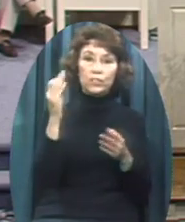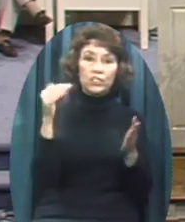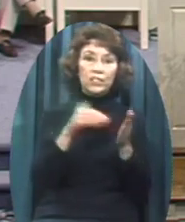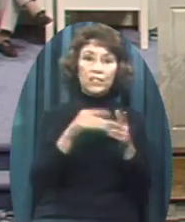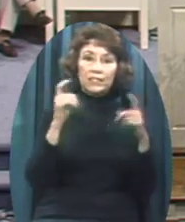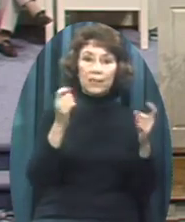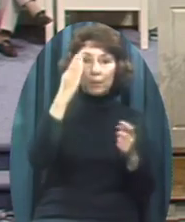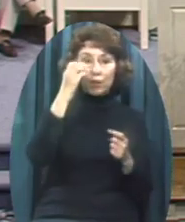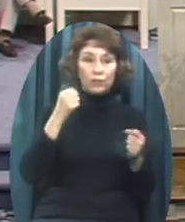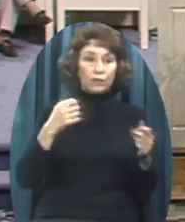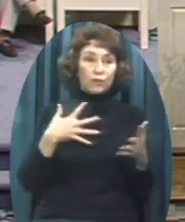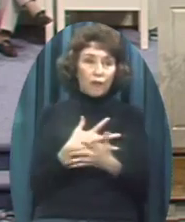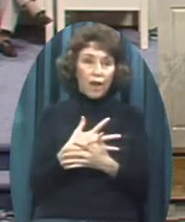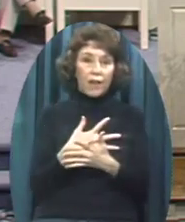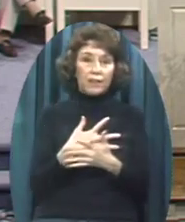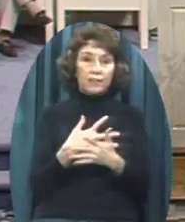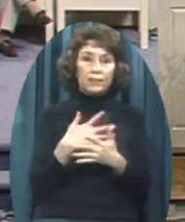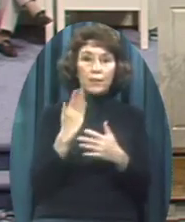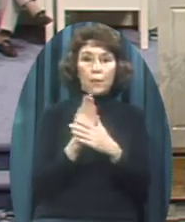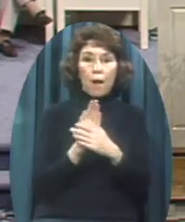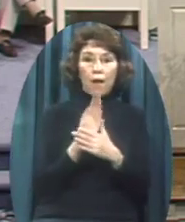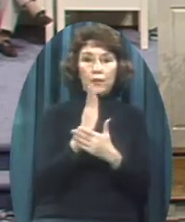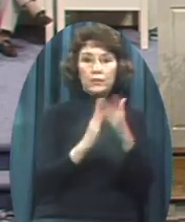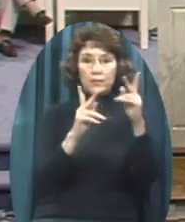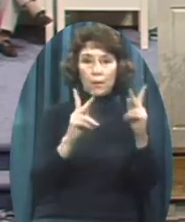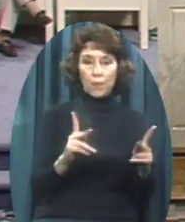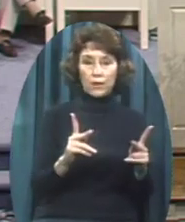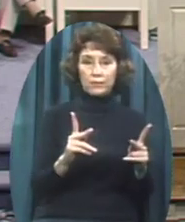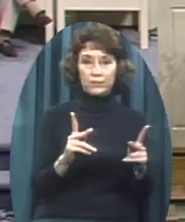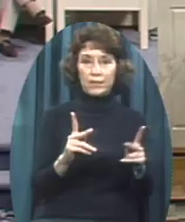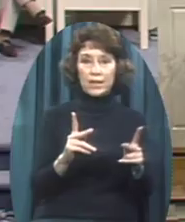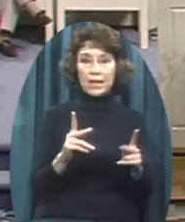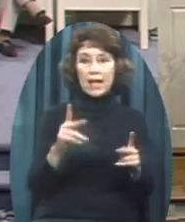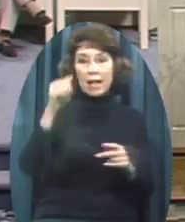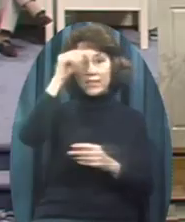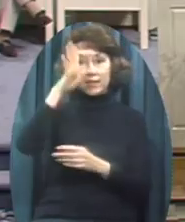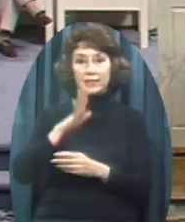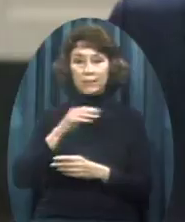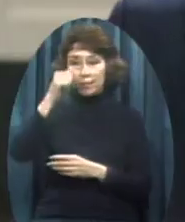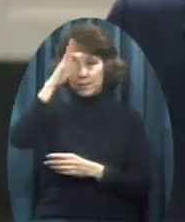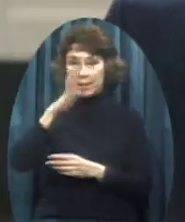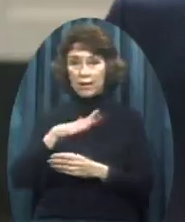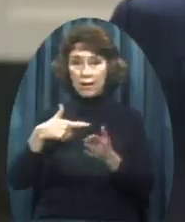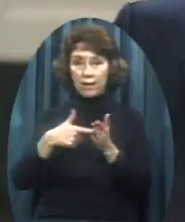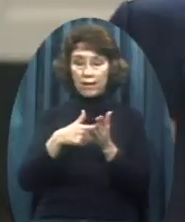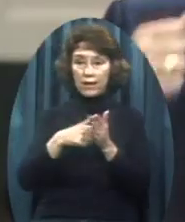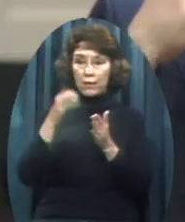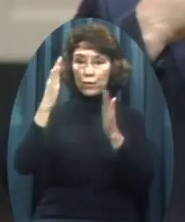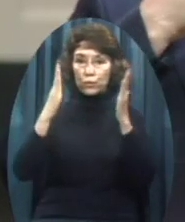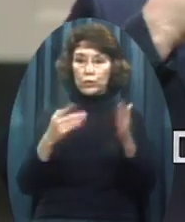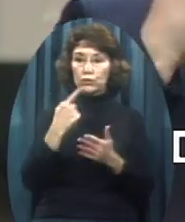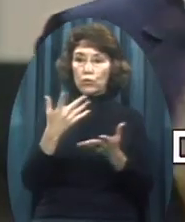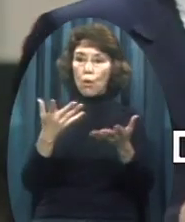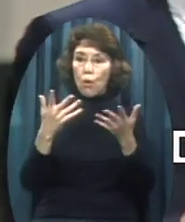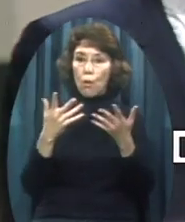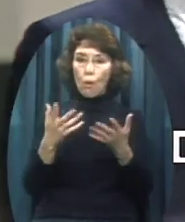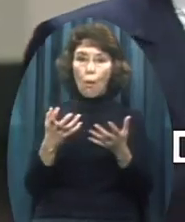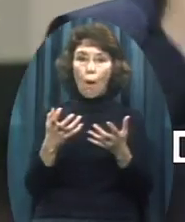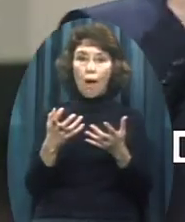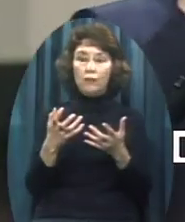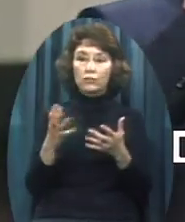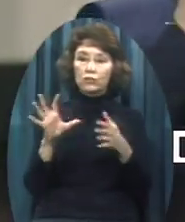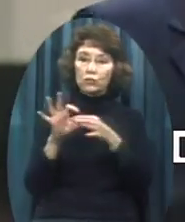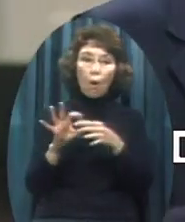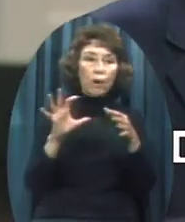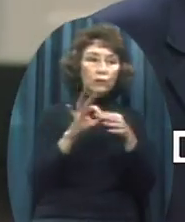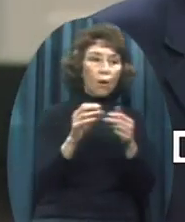somebody. And these fellows who want to be on everybody's bandwagon. When you take a stand for truth, it's